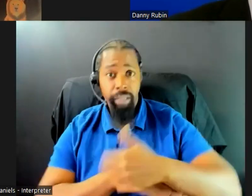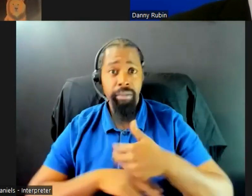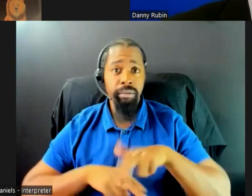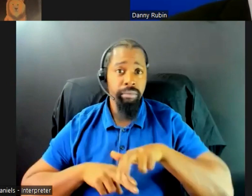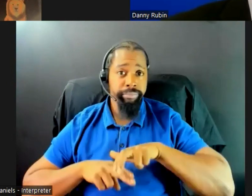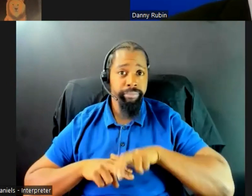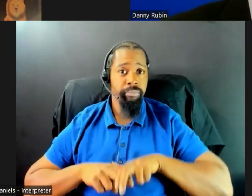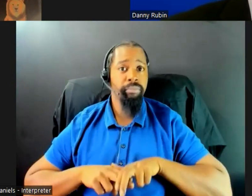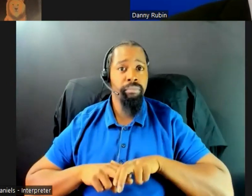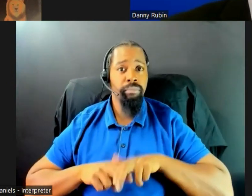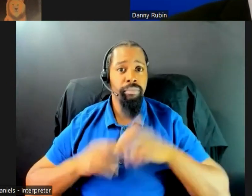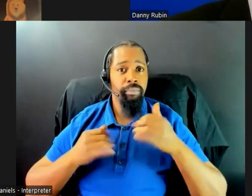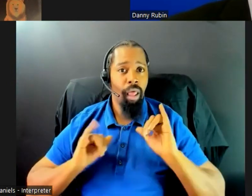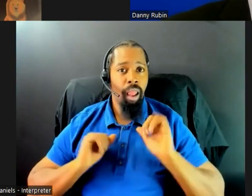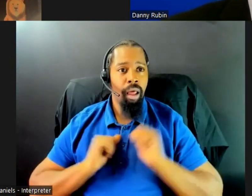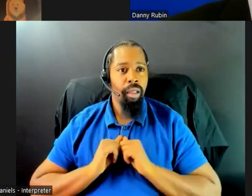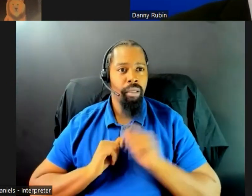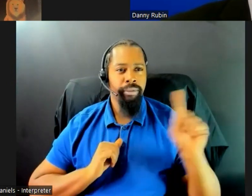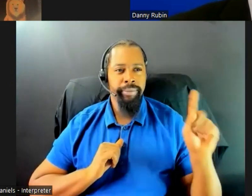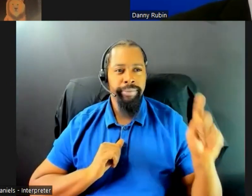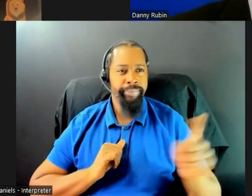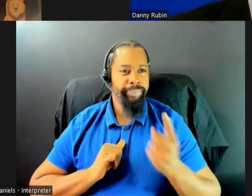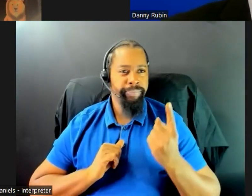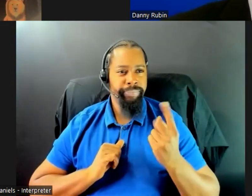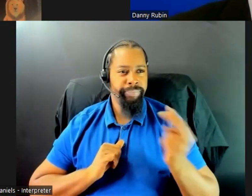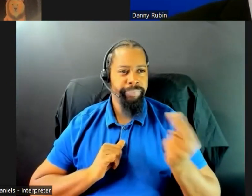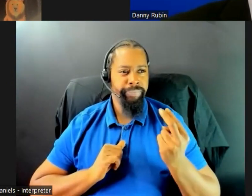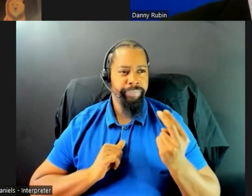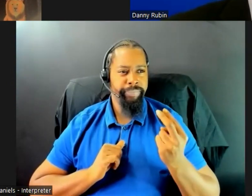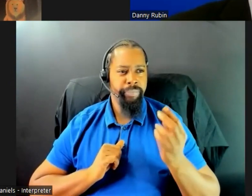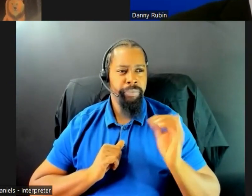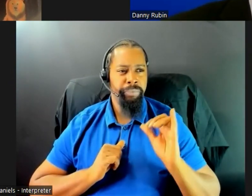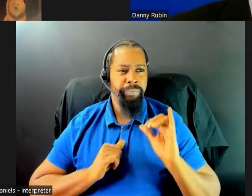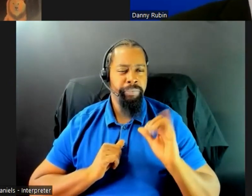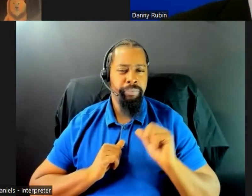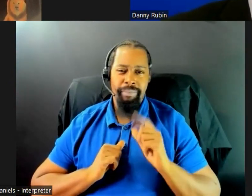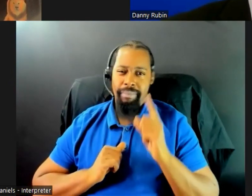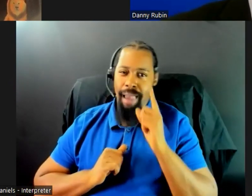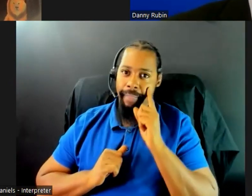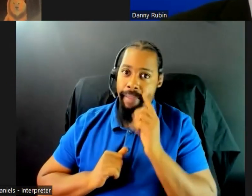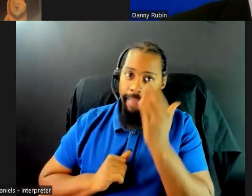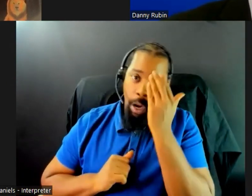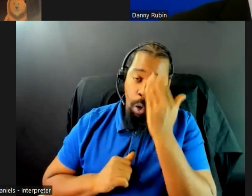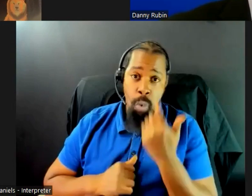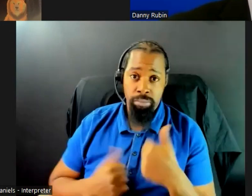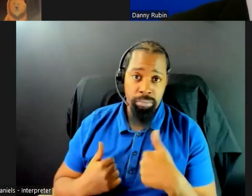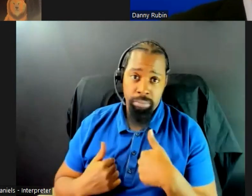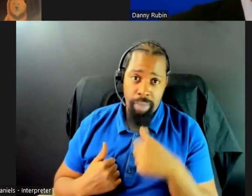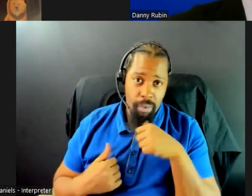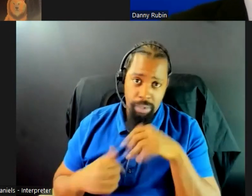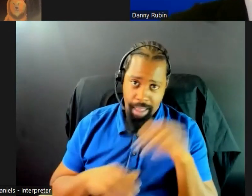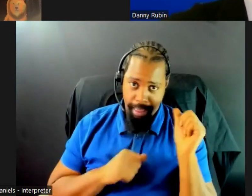to leave. So the studio manager went down to just